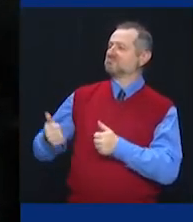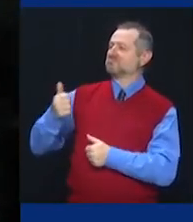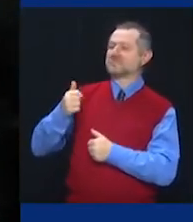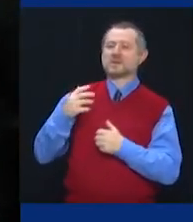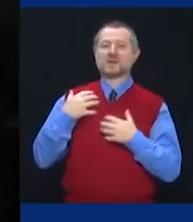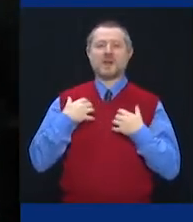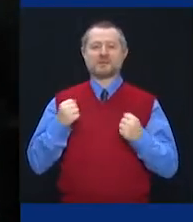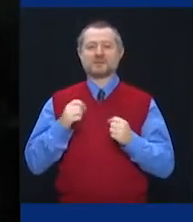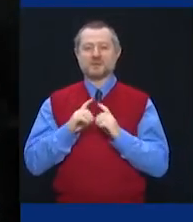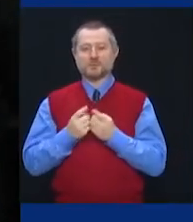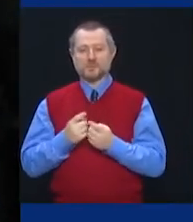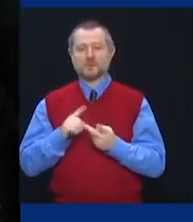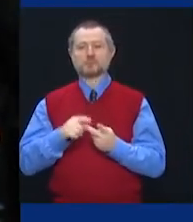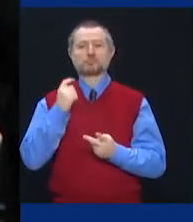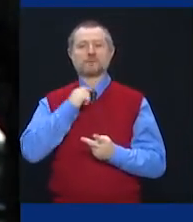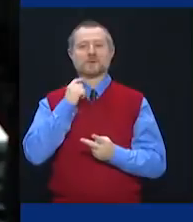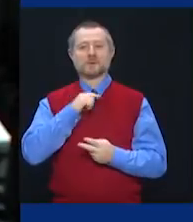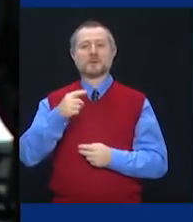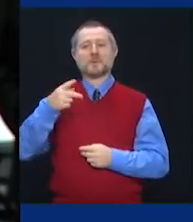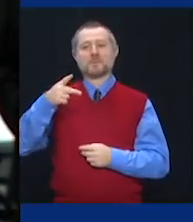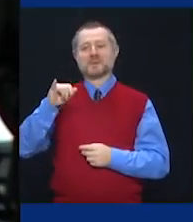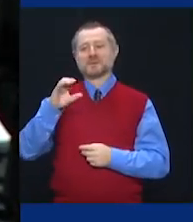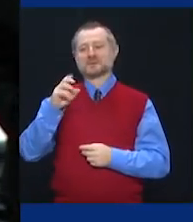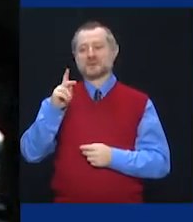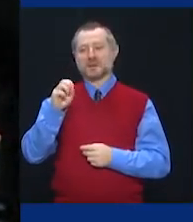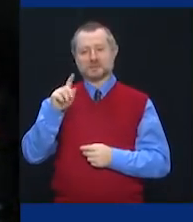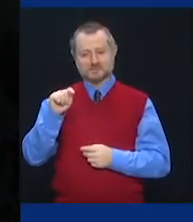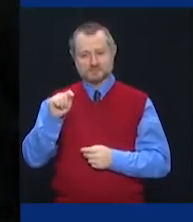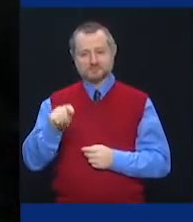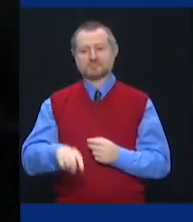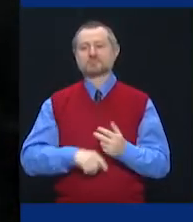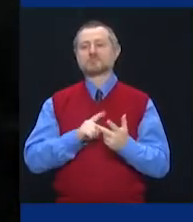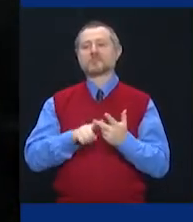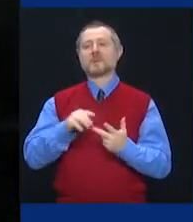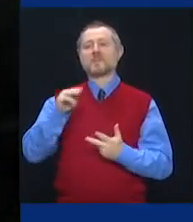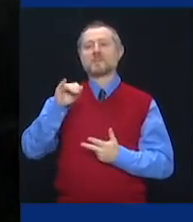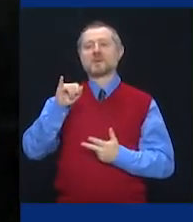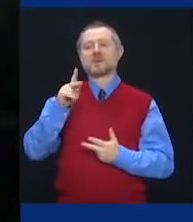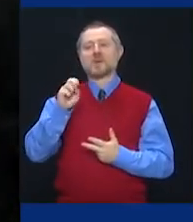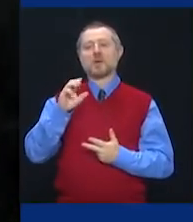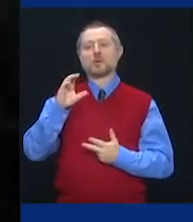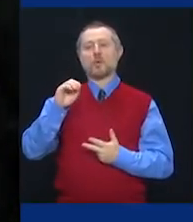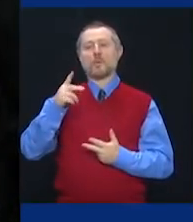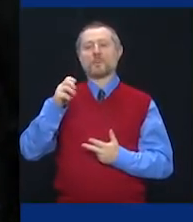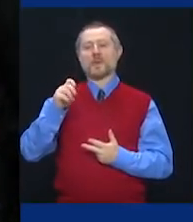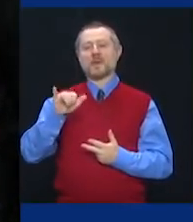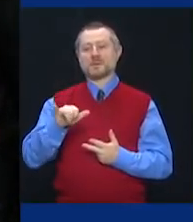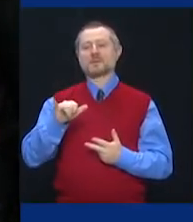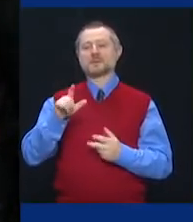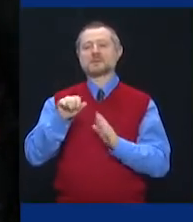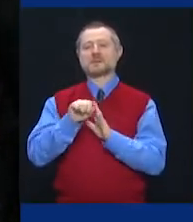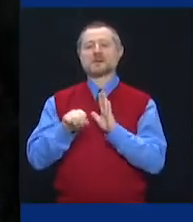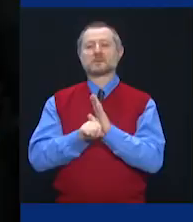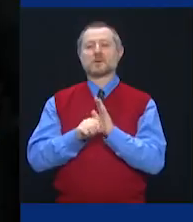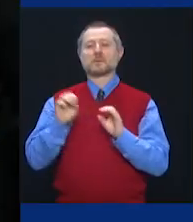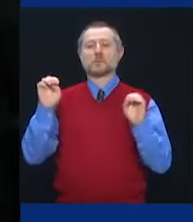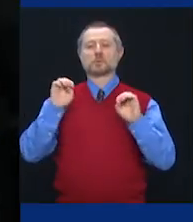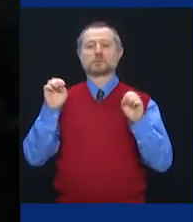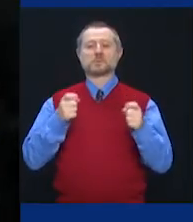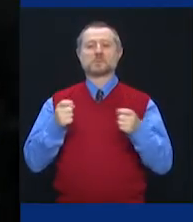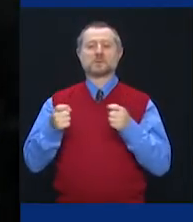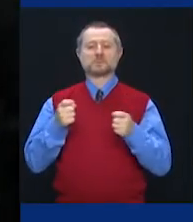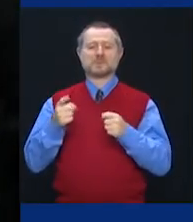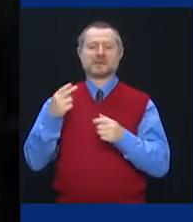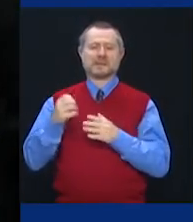Pickett, pleasure to be with him. Mike Hopi, who works on the state emergency management and has been heading up